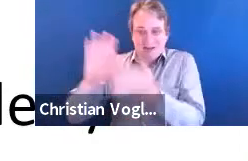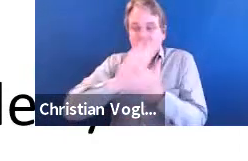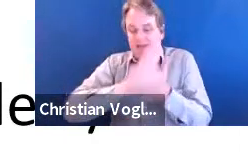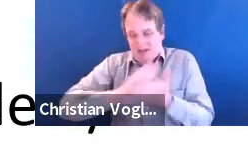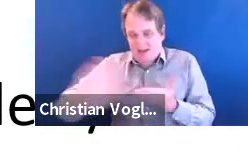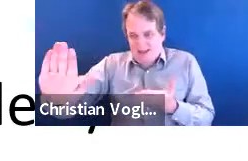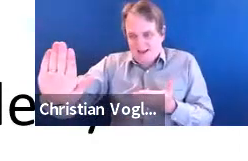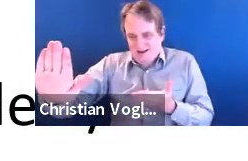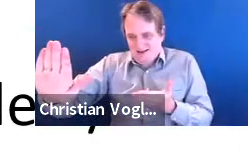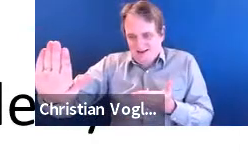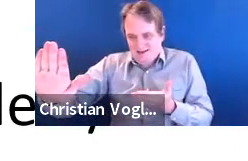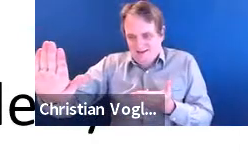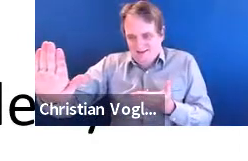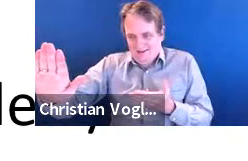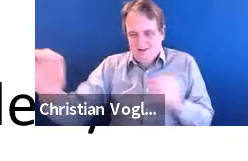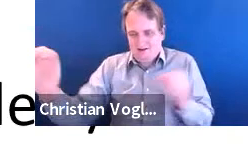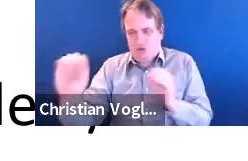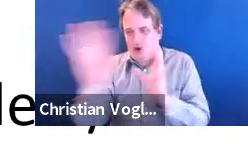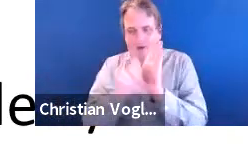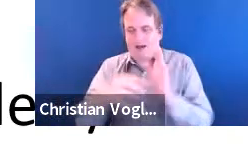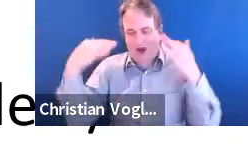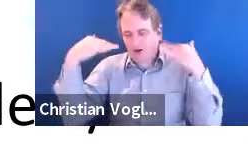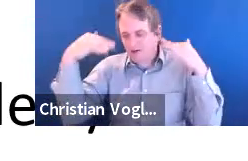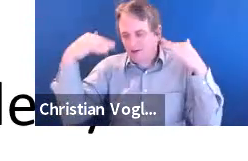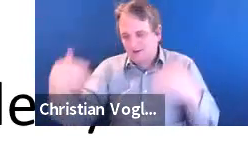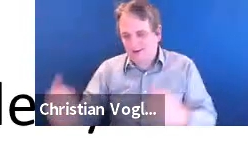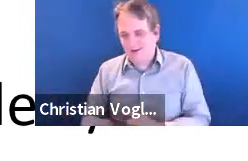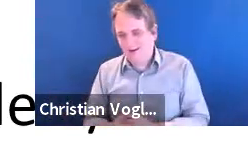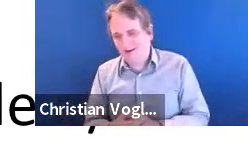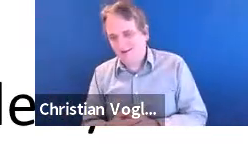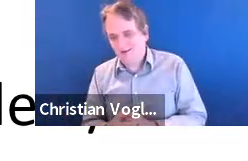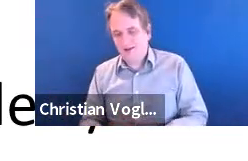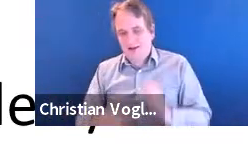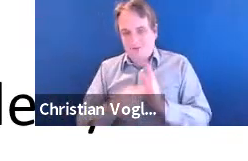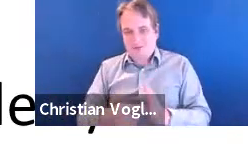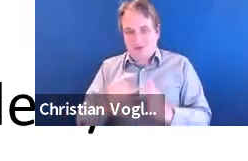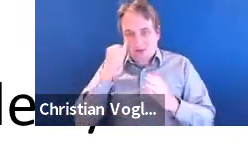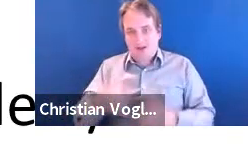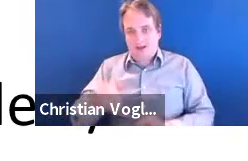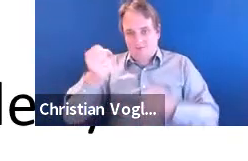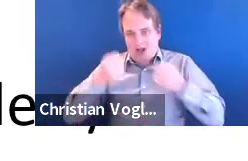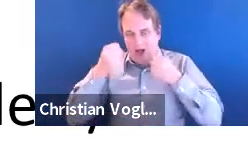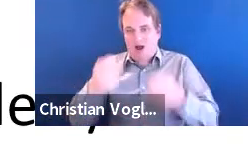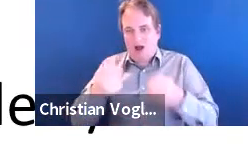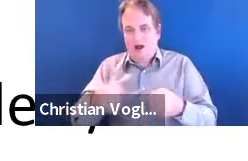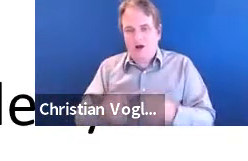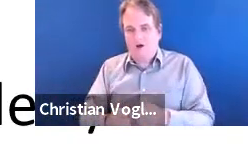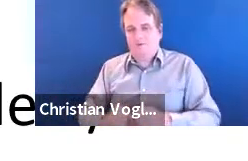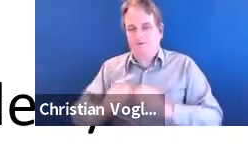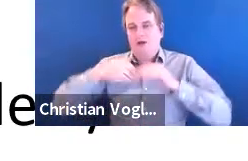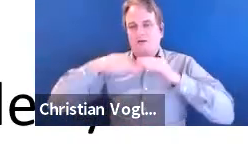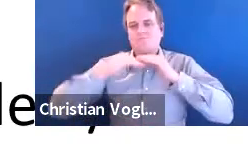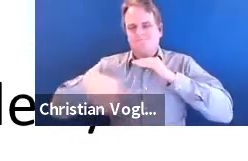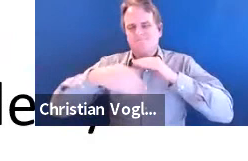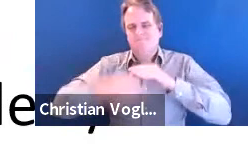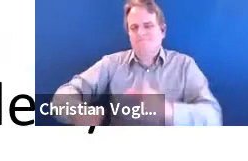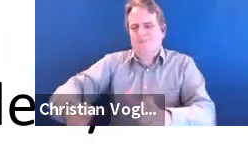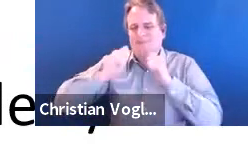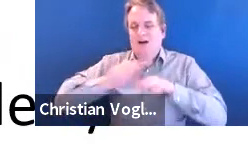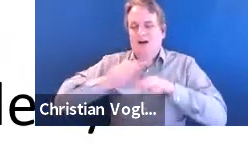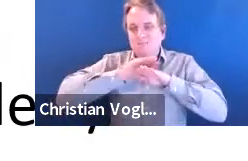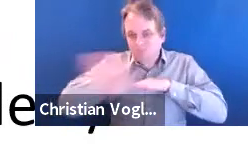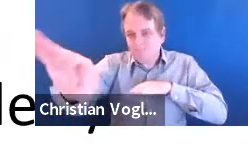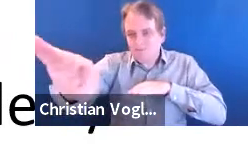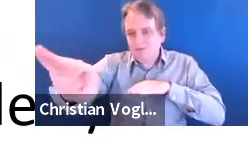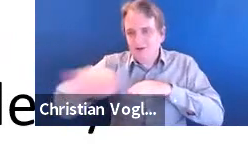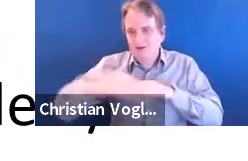is how they get an effective, clean audio feed to their device. Background noise in vehicles, as you